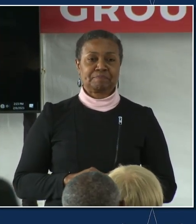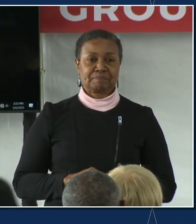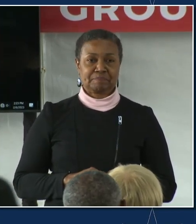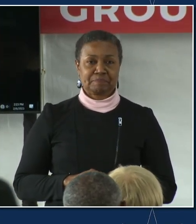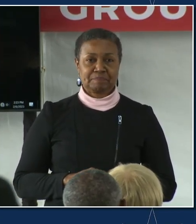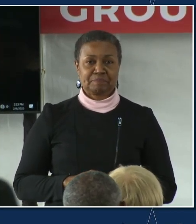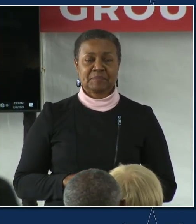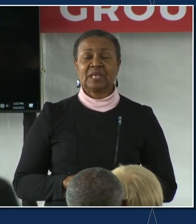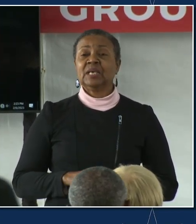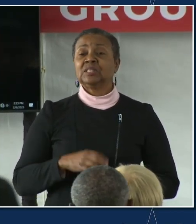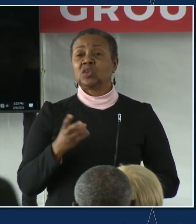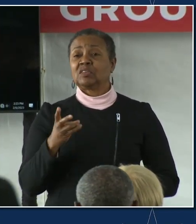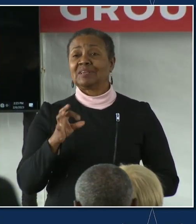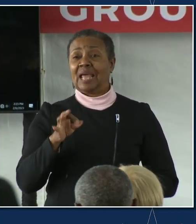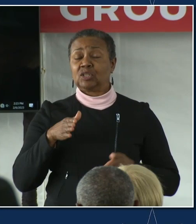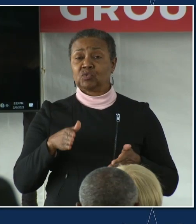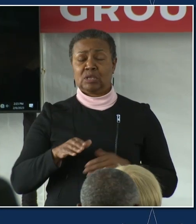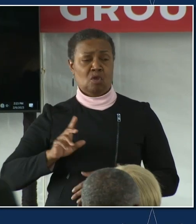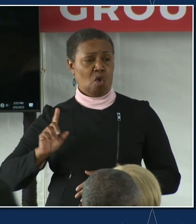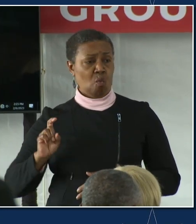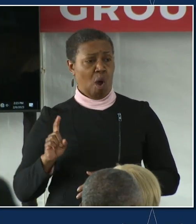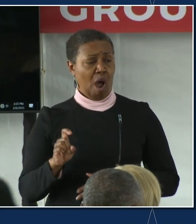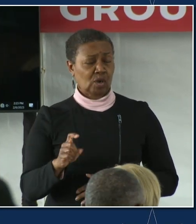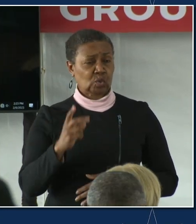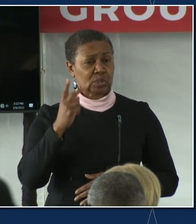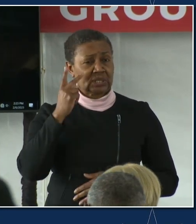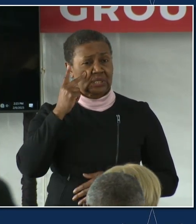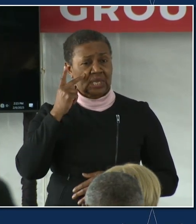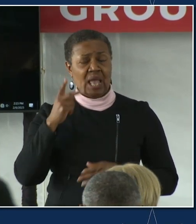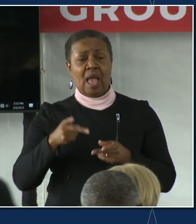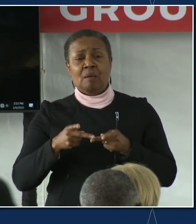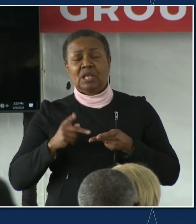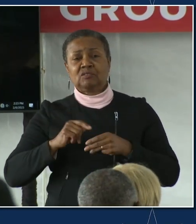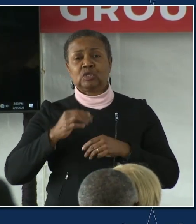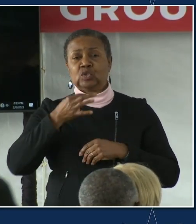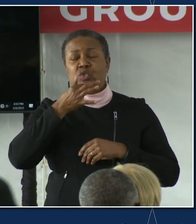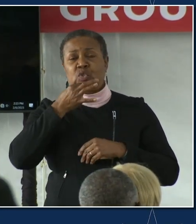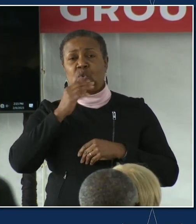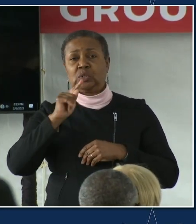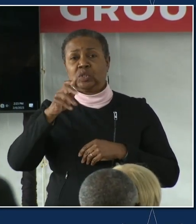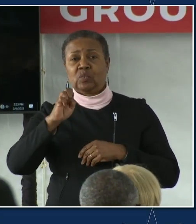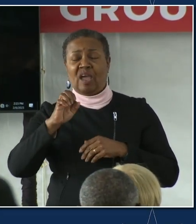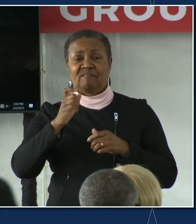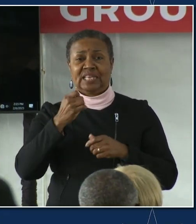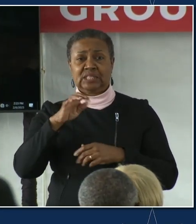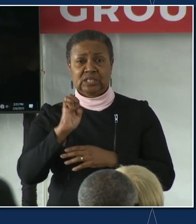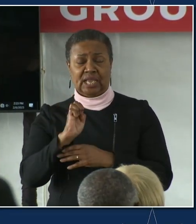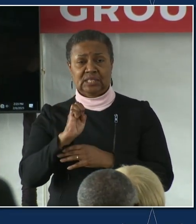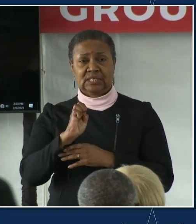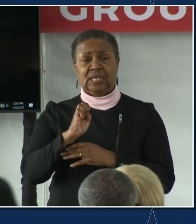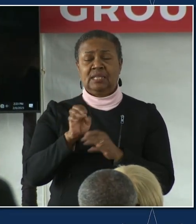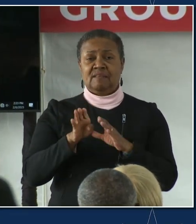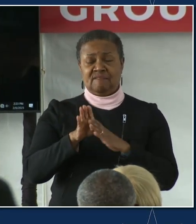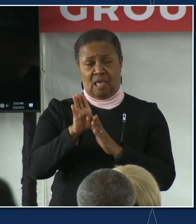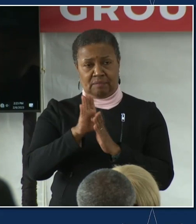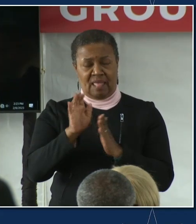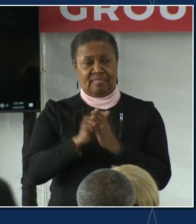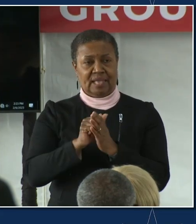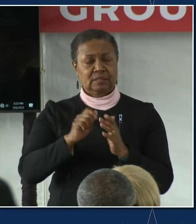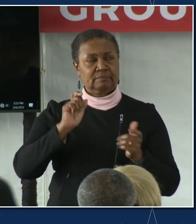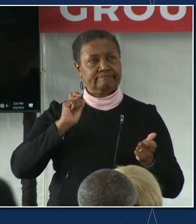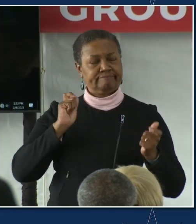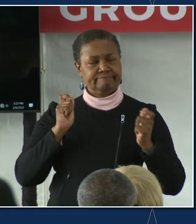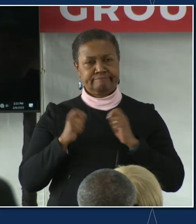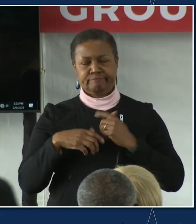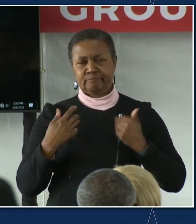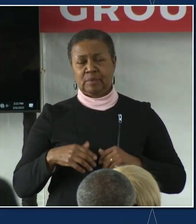So if you walk down 79th Street, you can also see the site of the upcoming Thrive Exchange flagship development, which is a